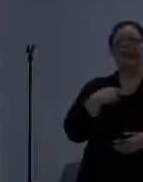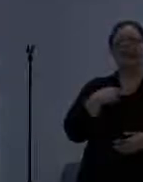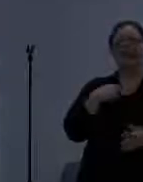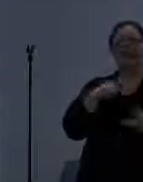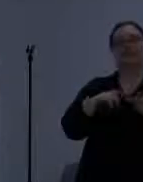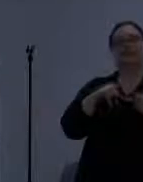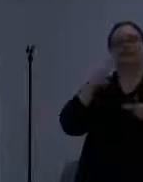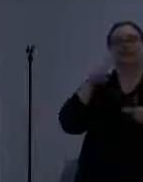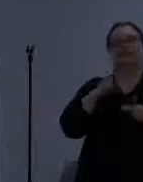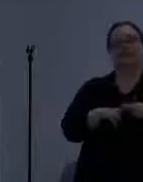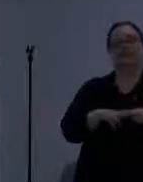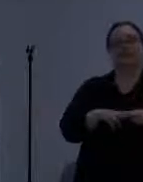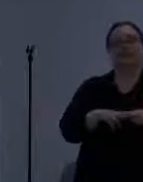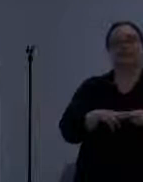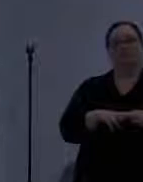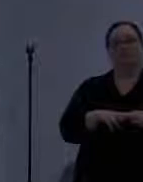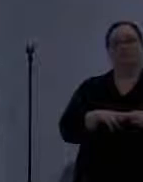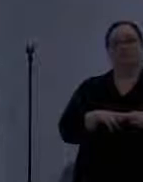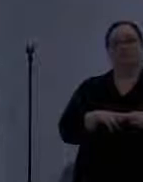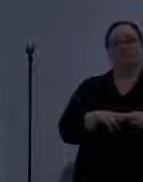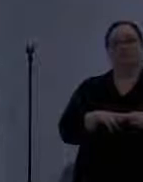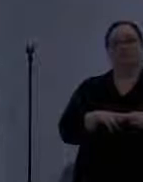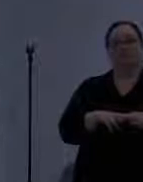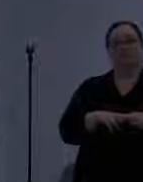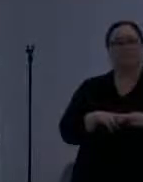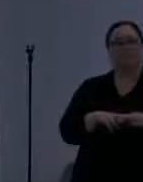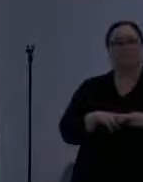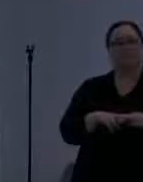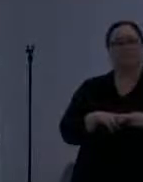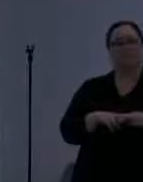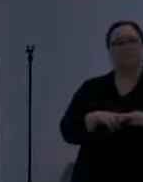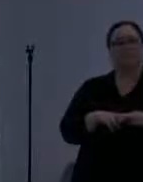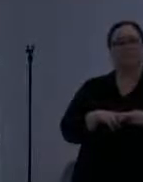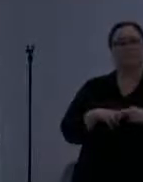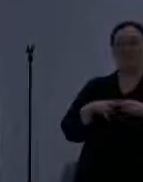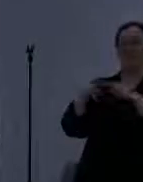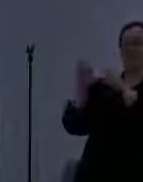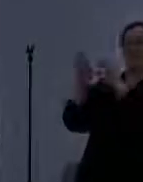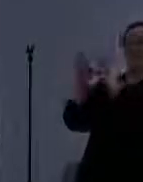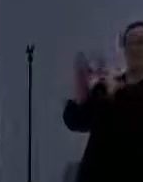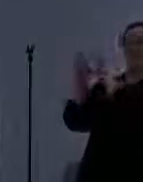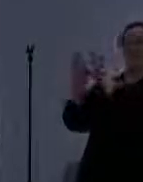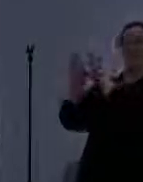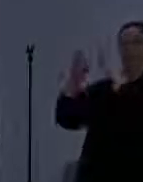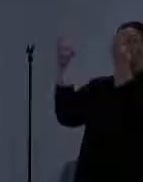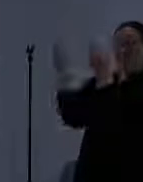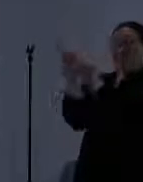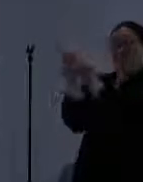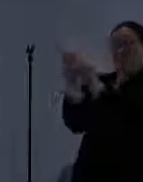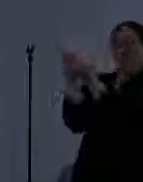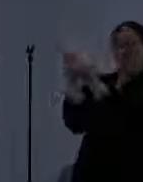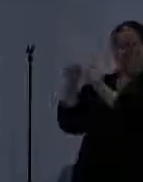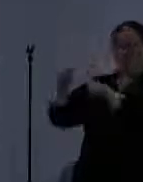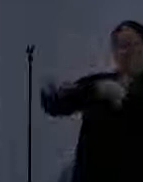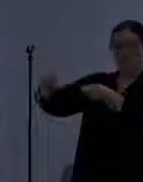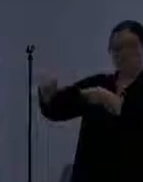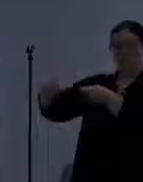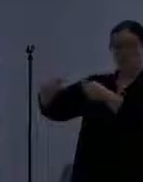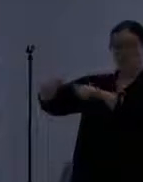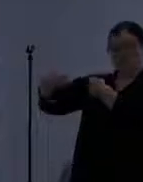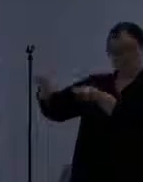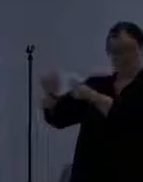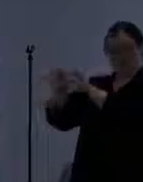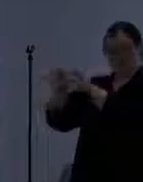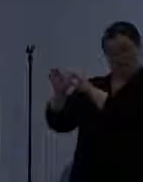an organisation the most important part of their organisation is their support workers,